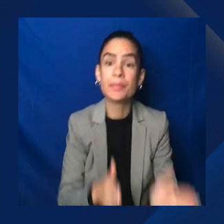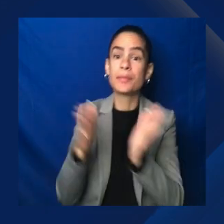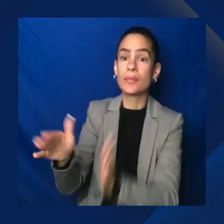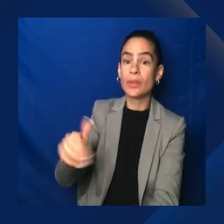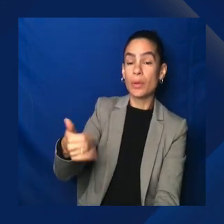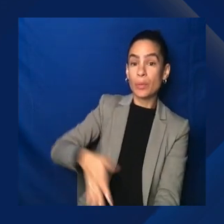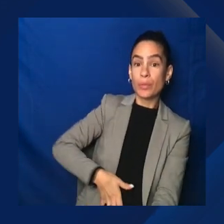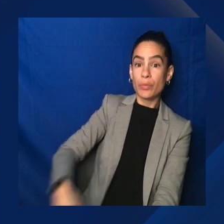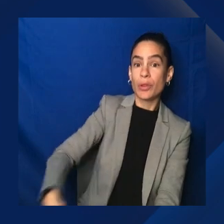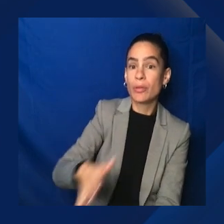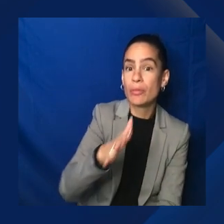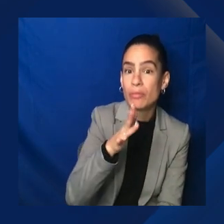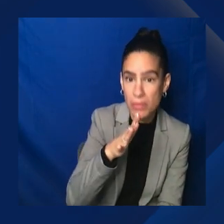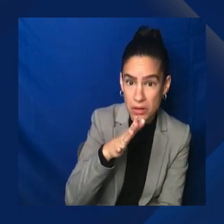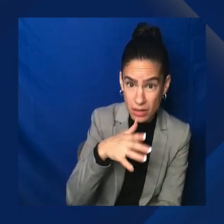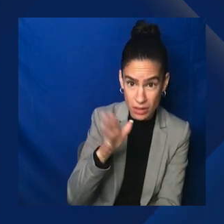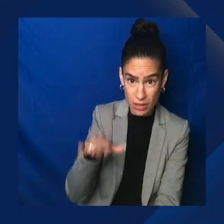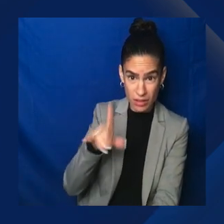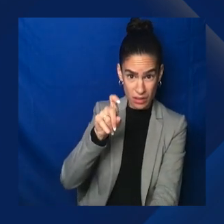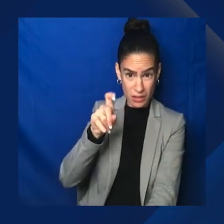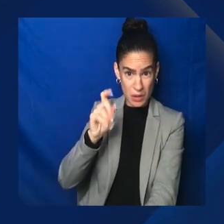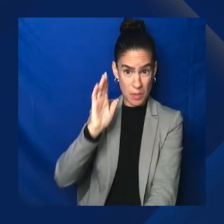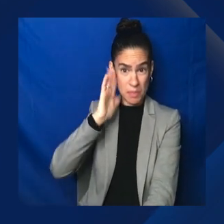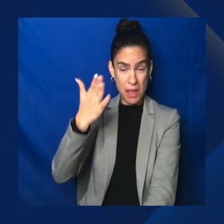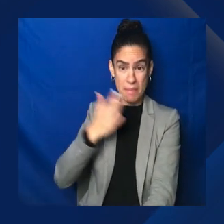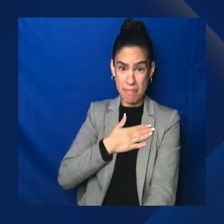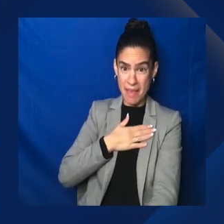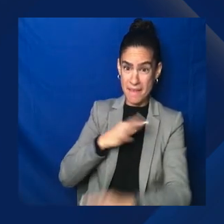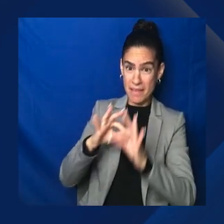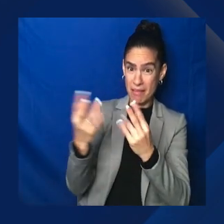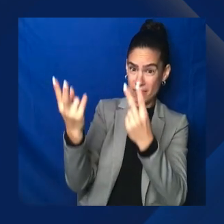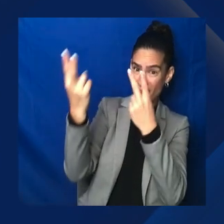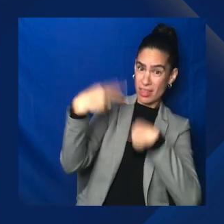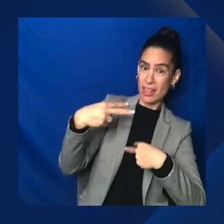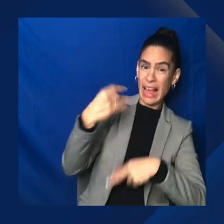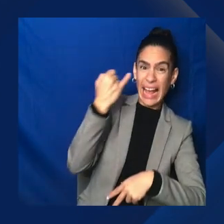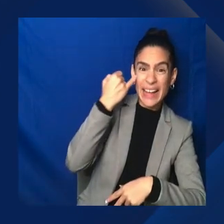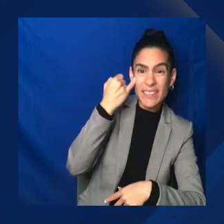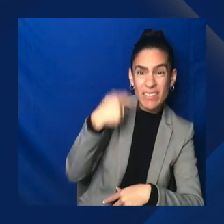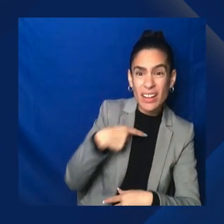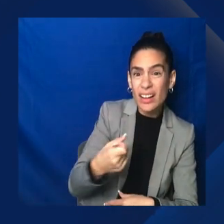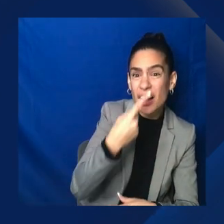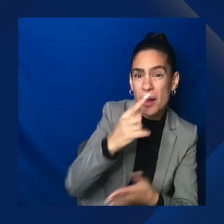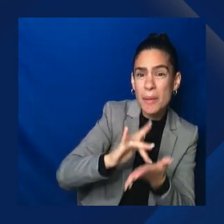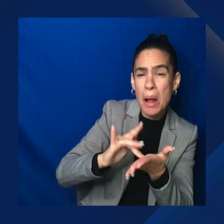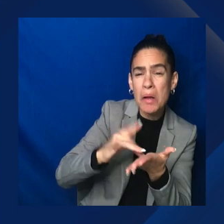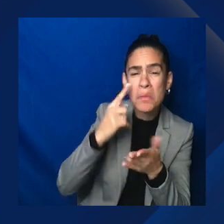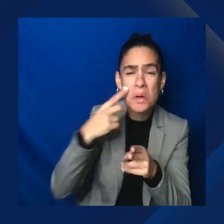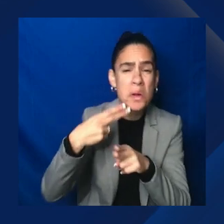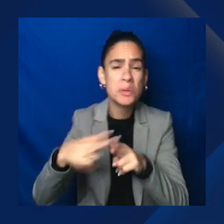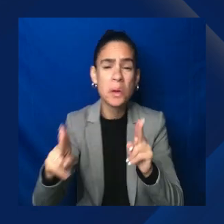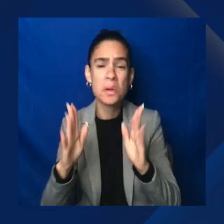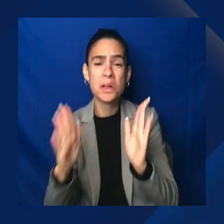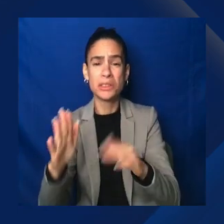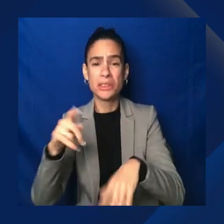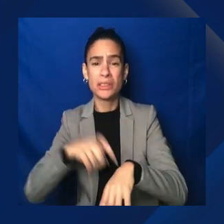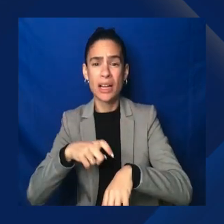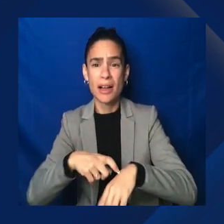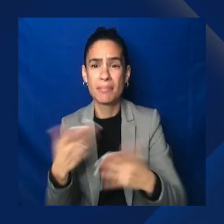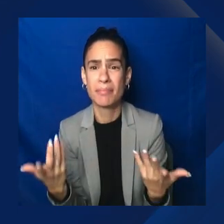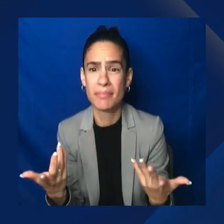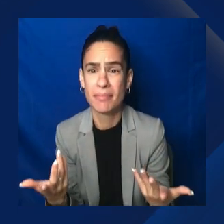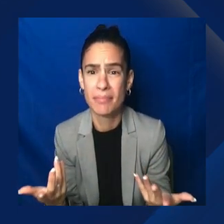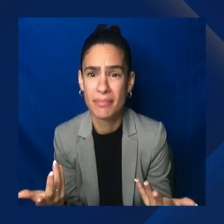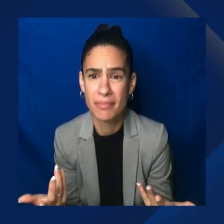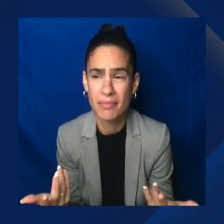need medication for a while?" And furthermore, we have good studies that exactly what these moms